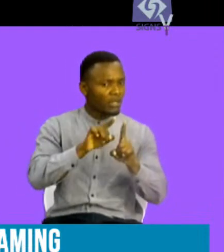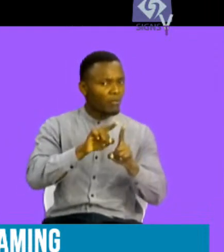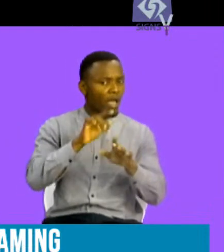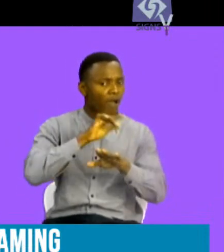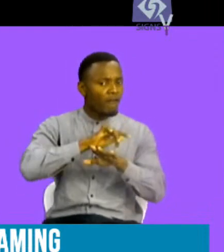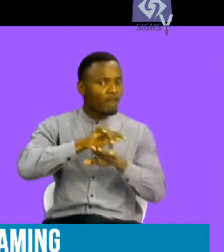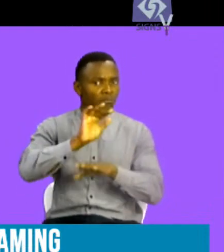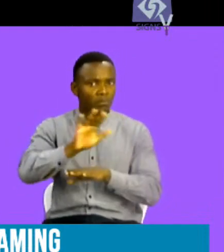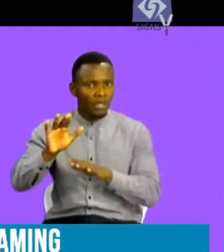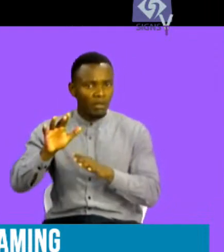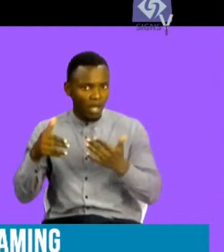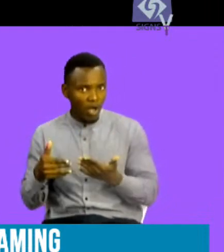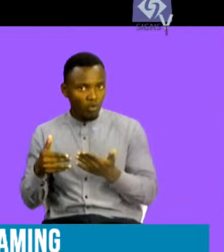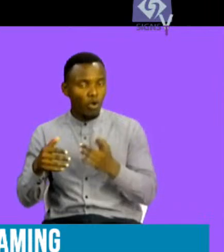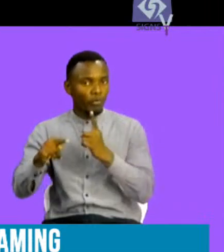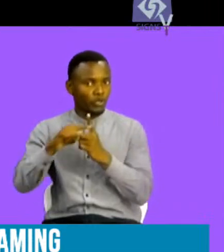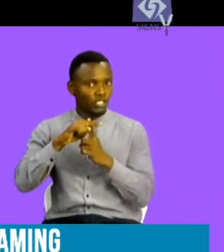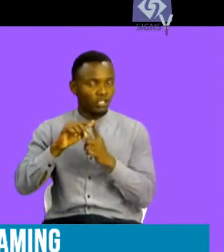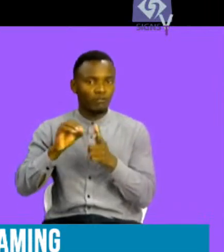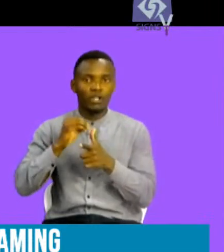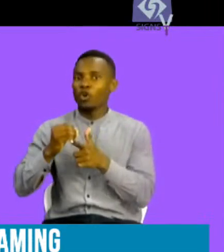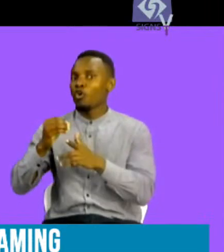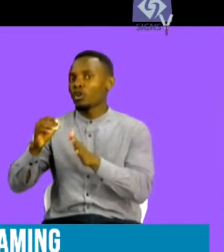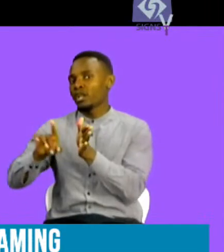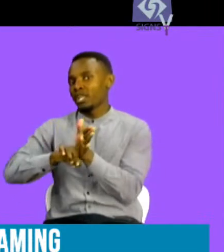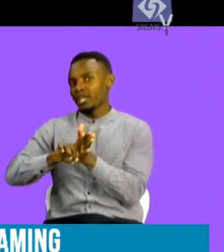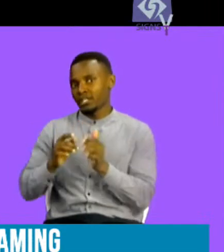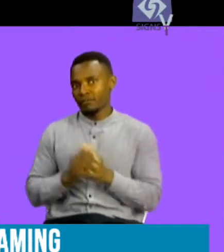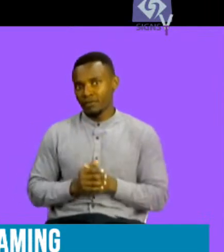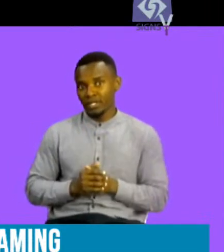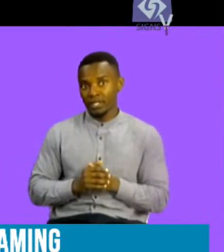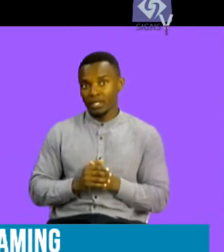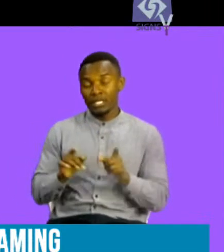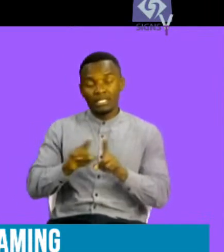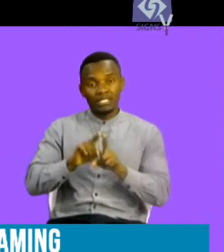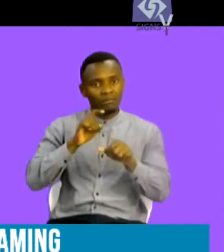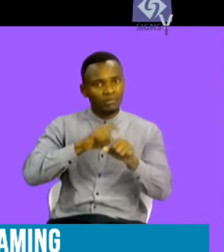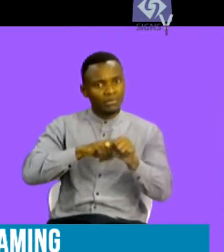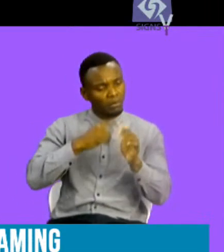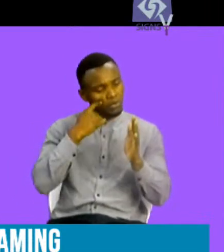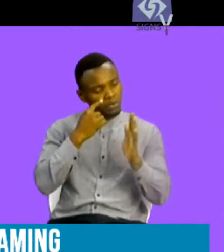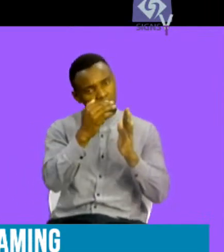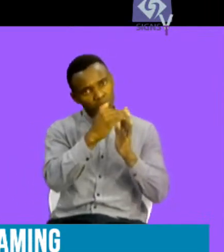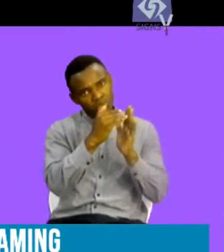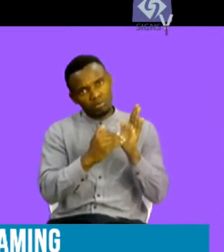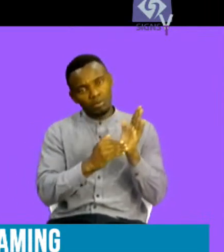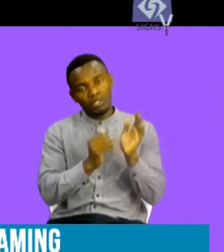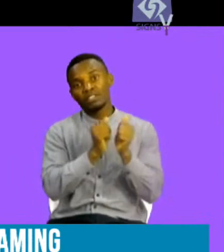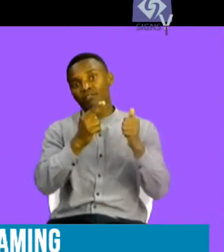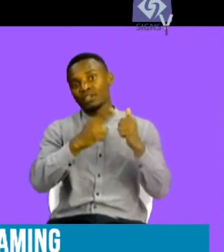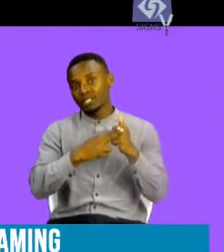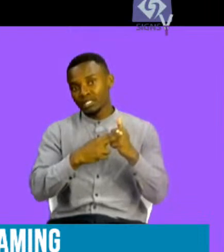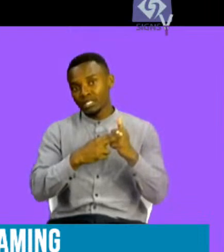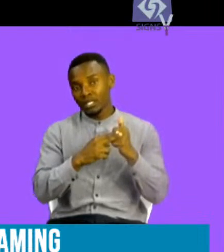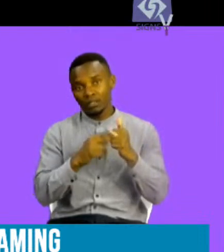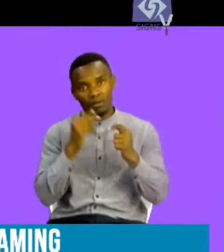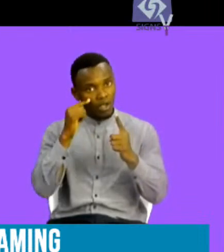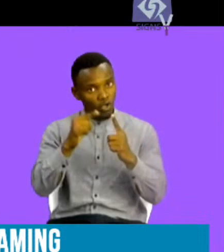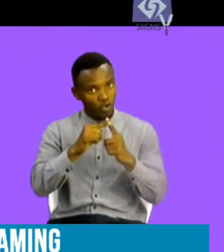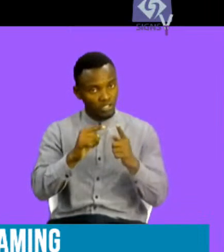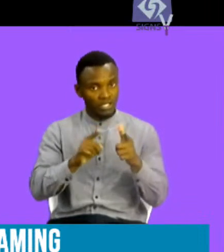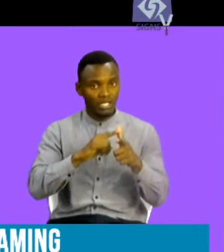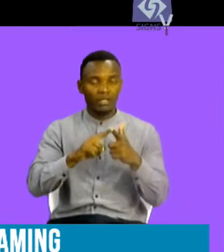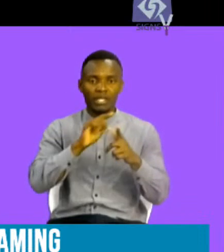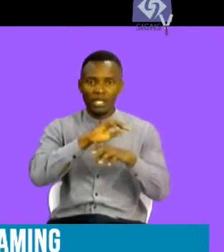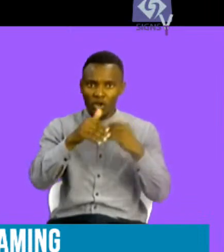positively or negatively. So when you look at those 17 sustainable development goals, then as a matter of fact, all